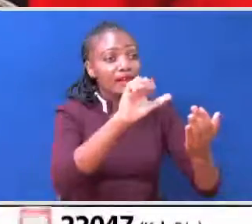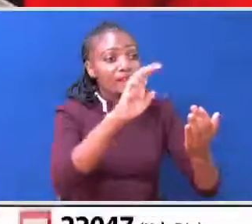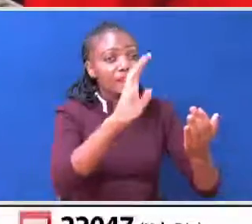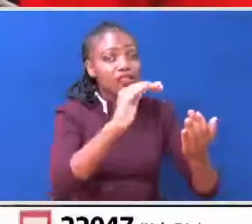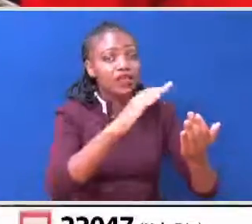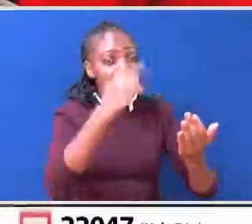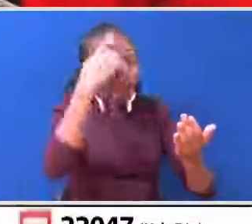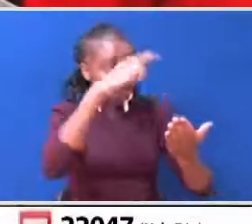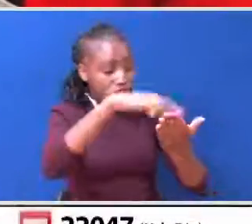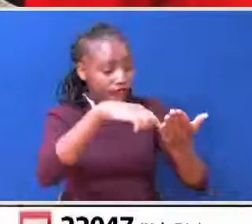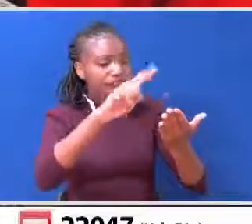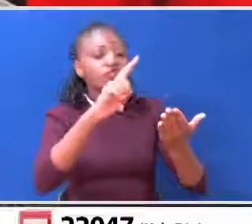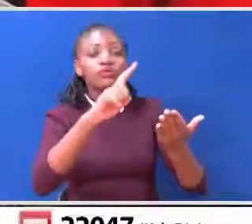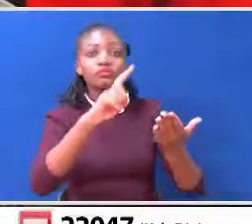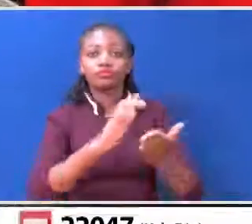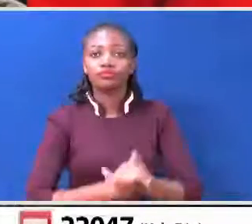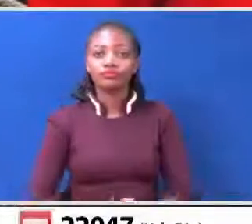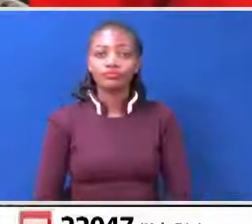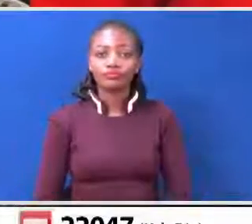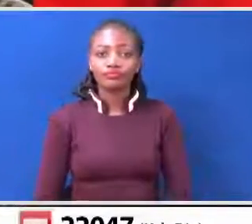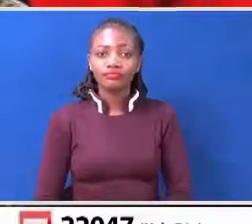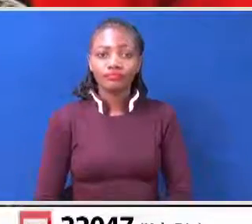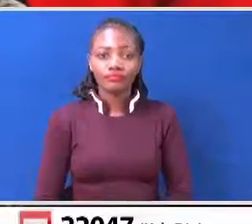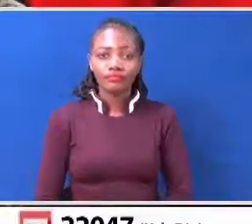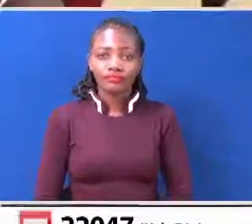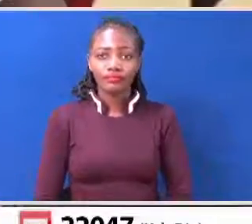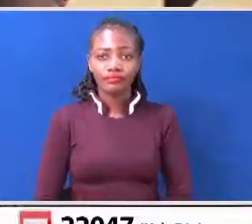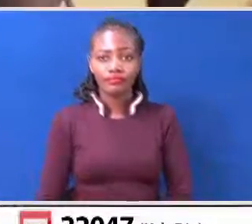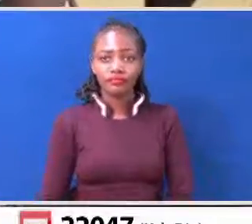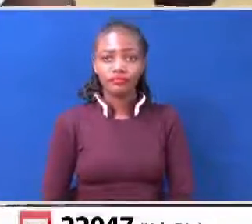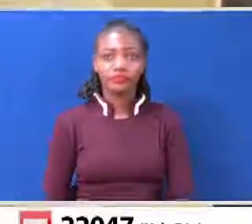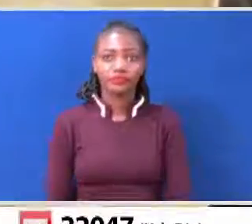kudhibitishwa. Paul Kirobi, TV 47, Nairobi.